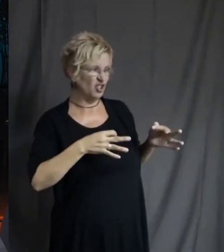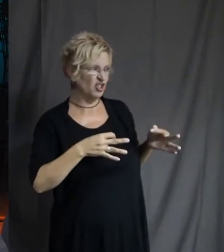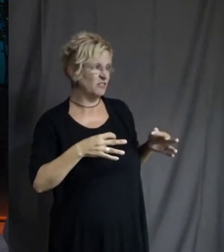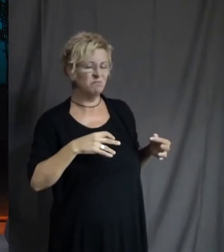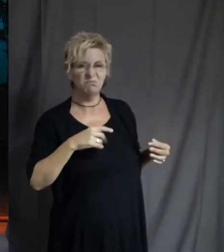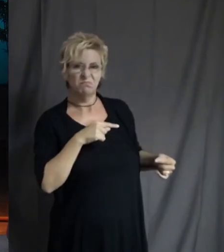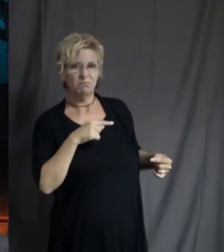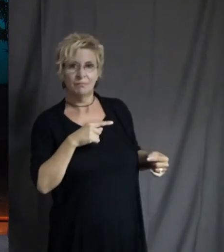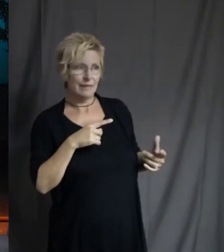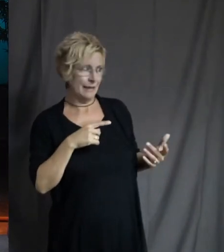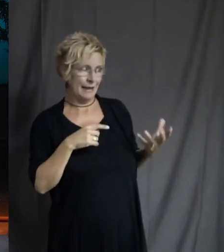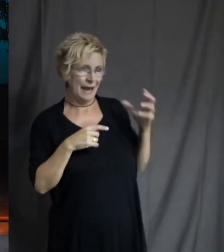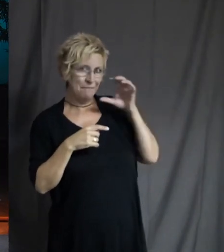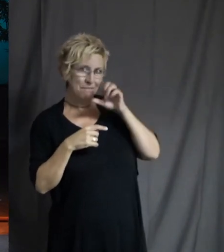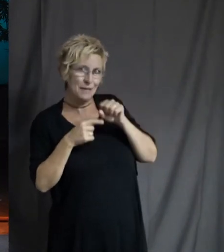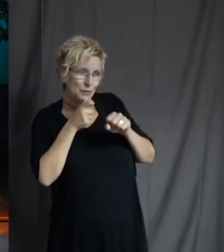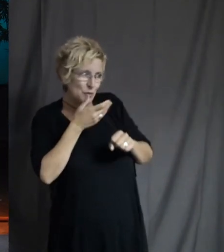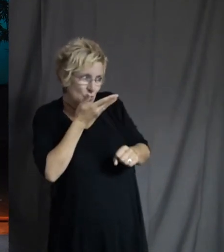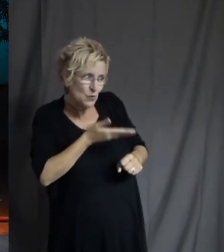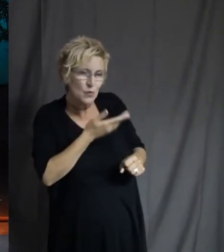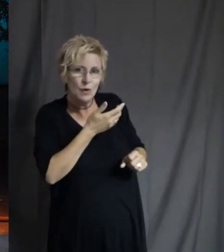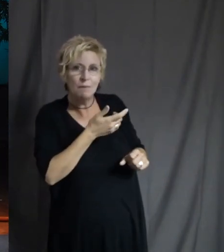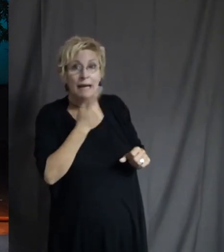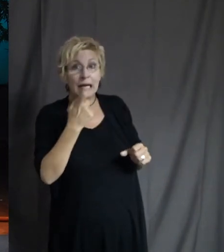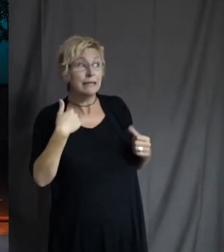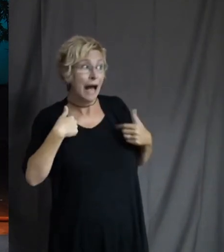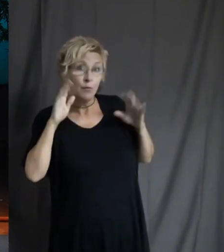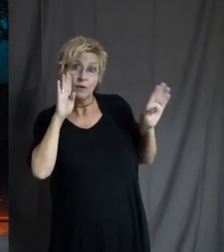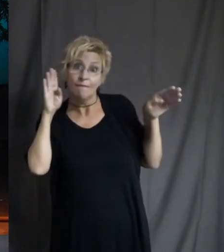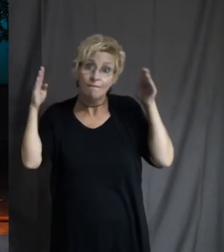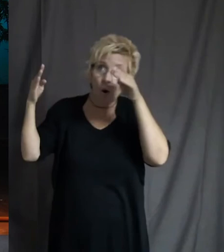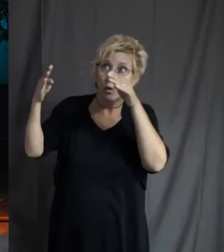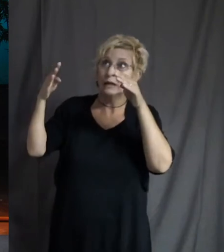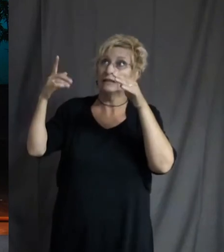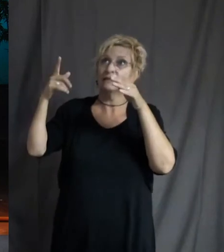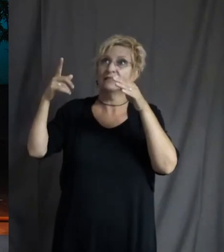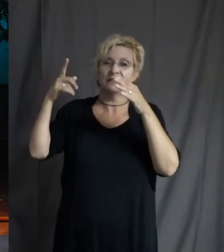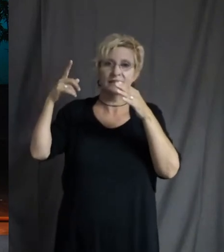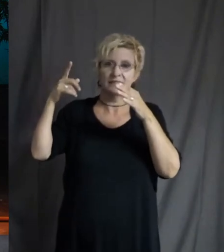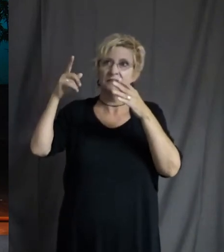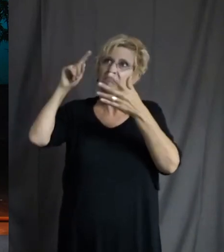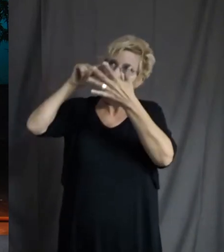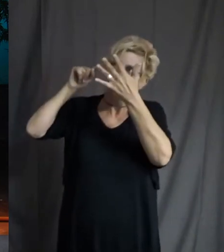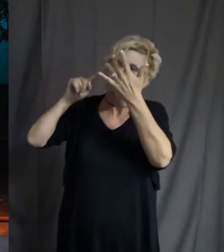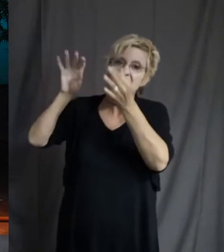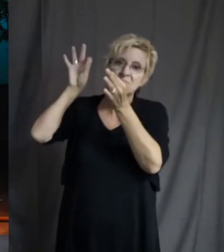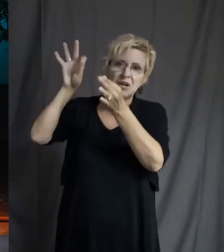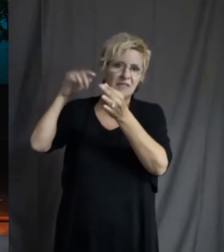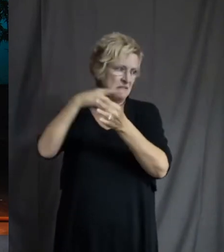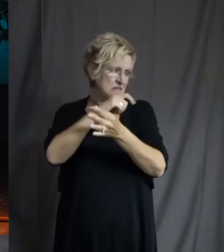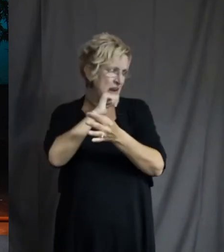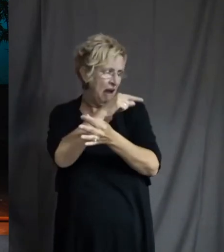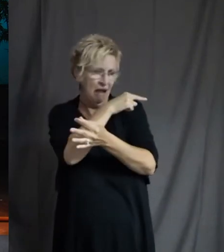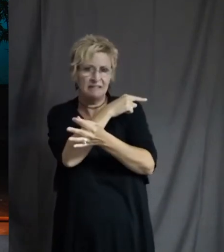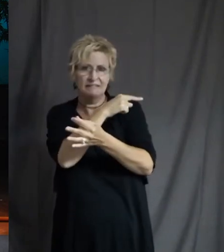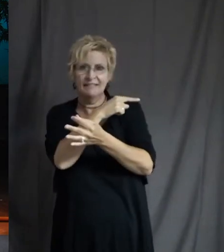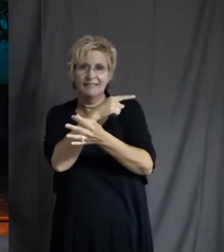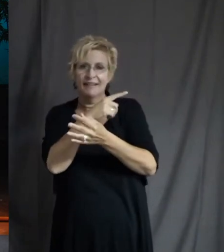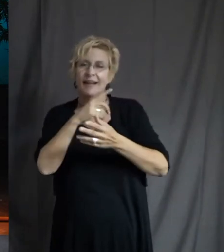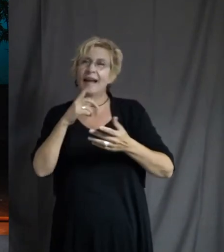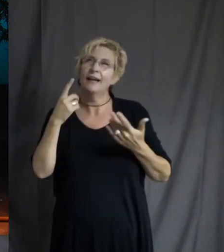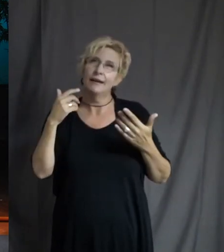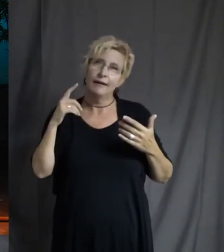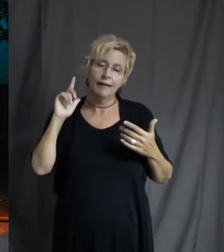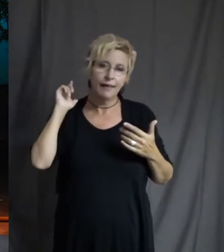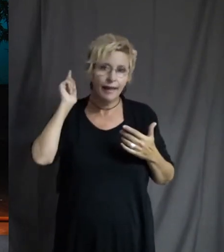on who they were because I was so focused on who they were not. And it wasn't until I was in